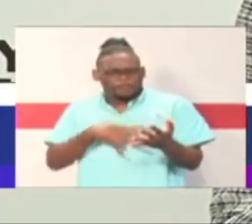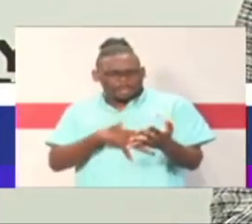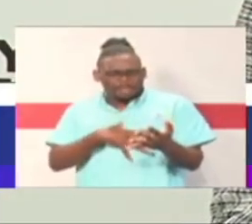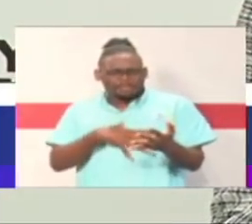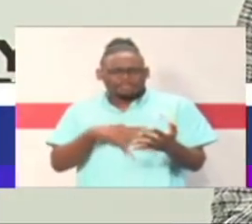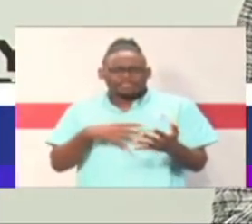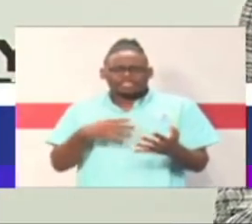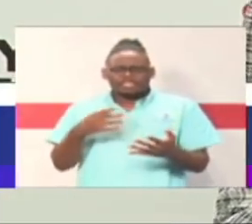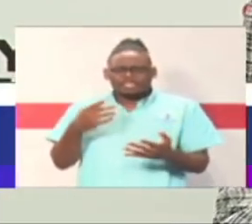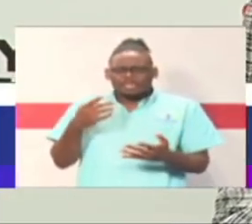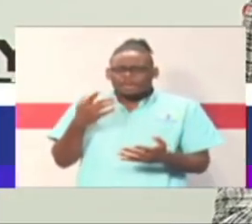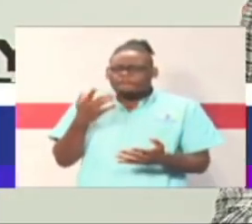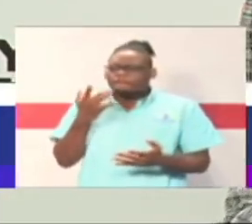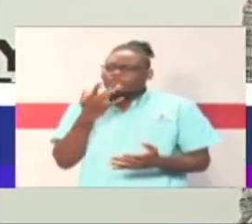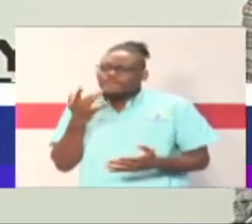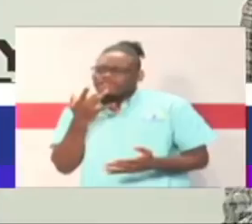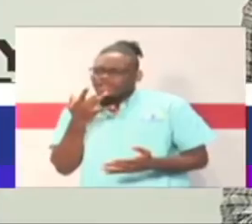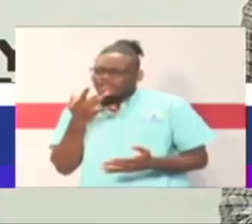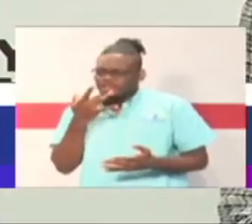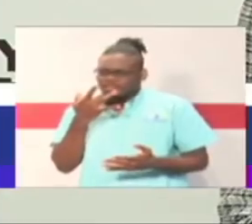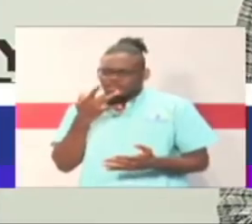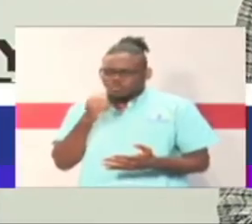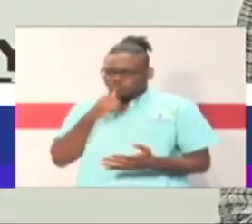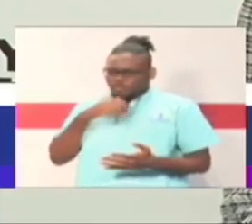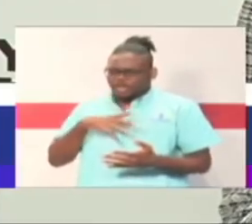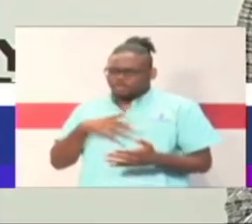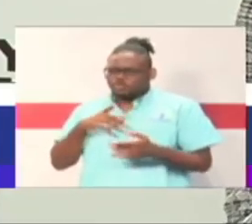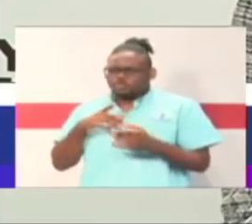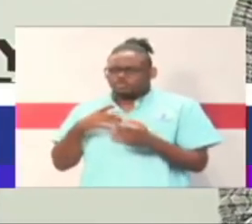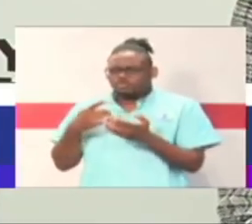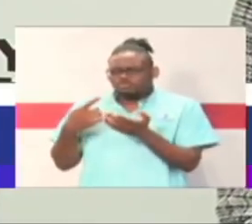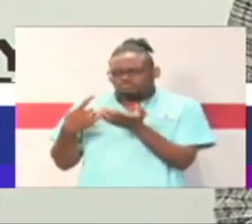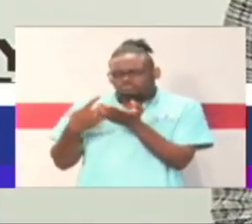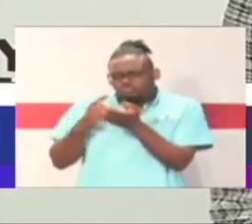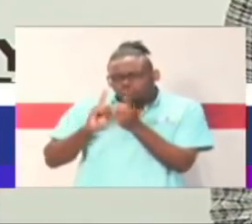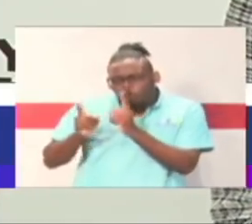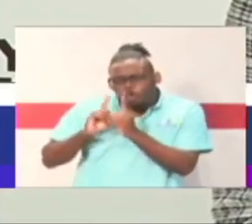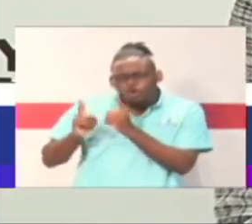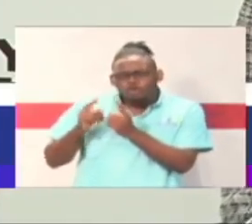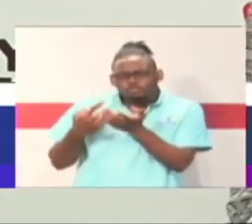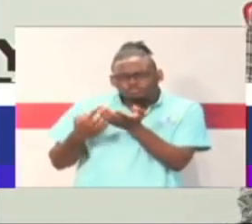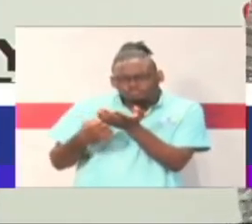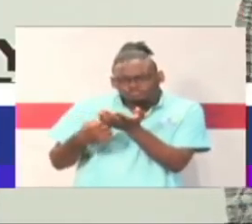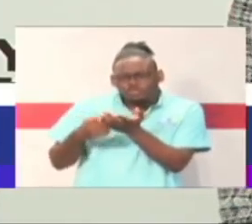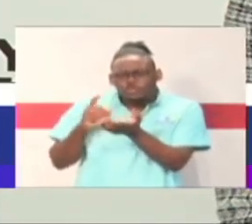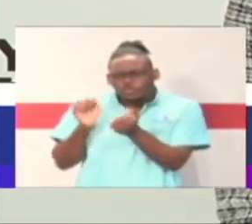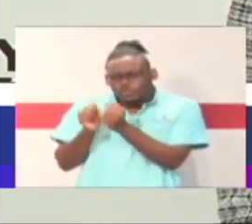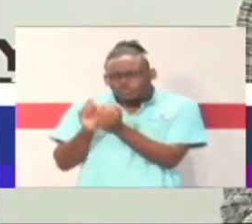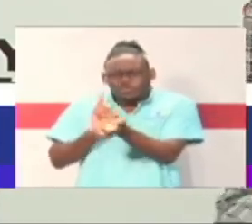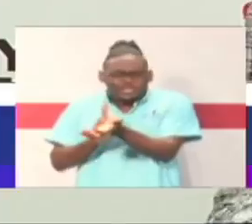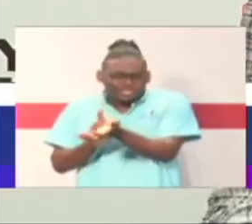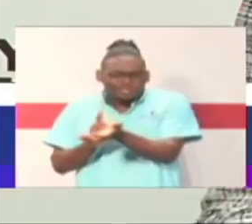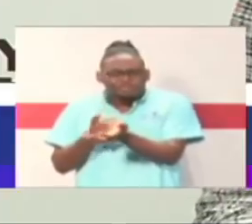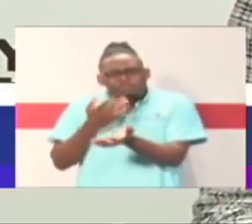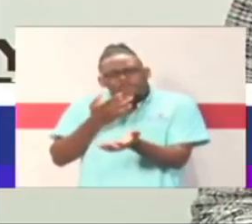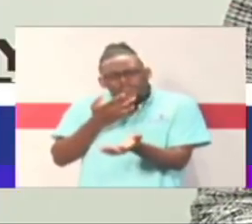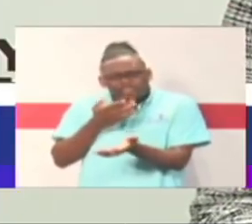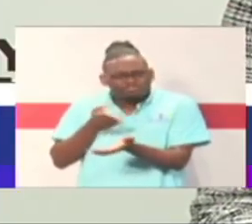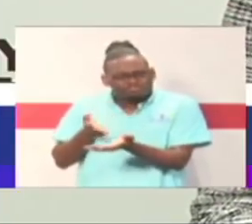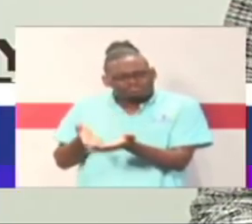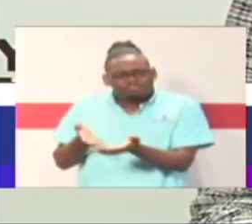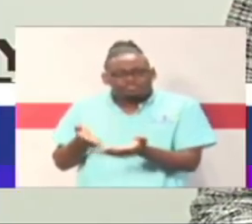have Dr. Suleiman here with us, and she's just a wonderful combination. A medical doctor who's actually an